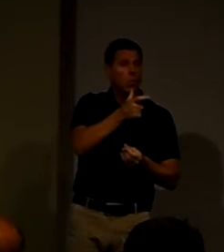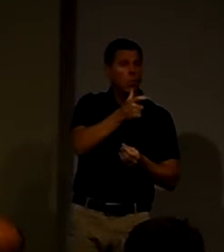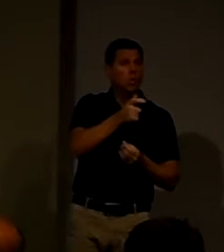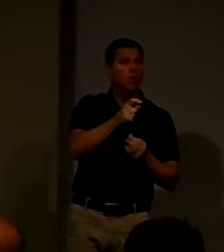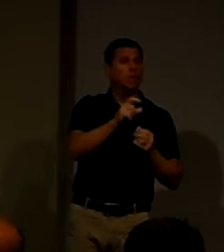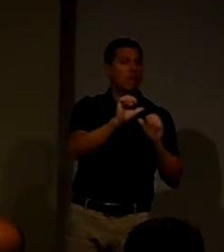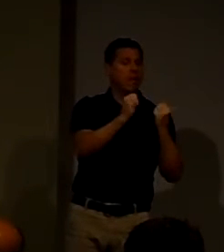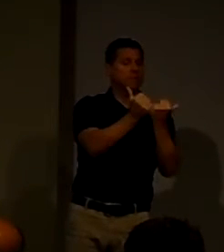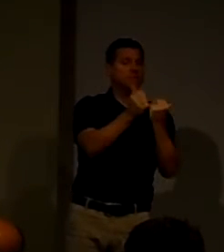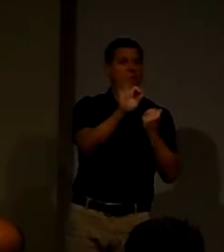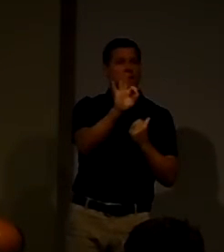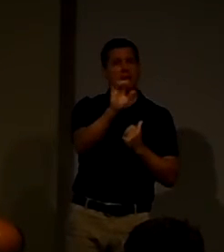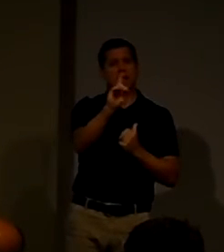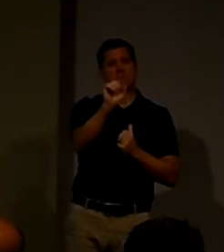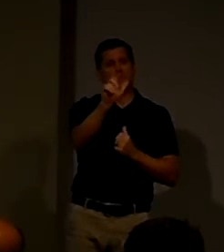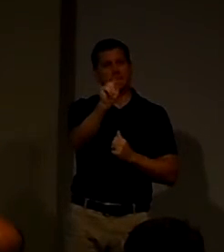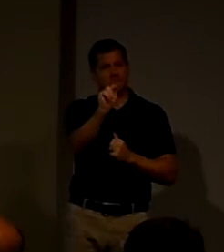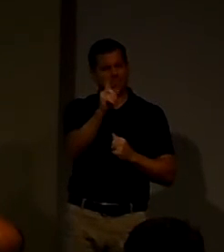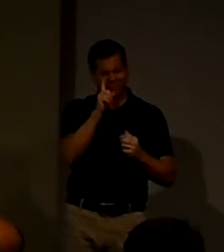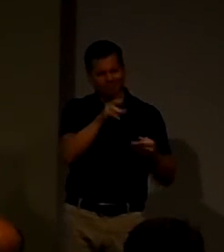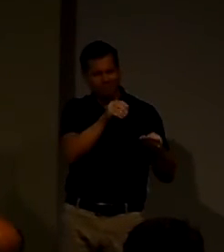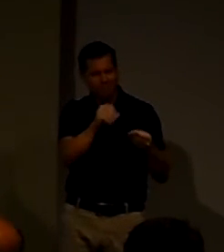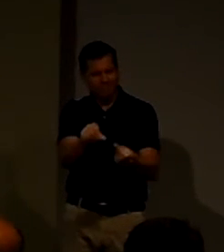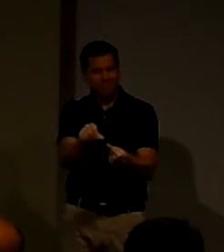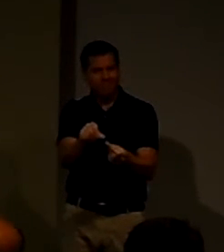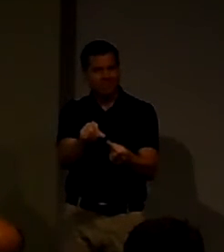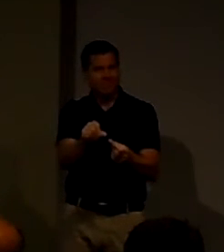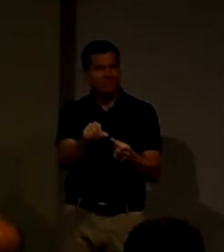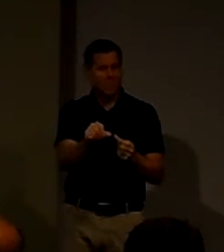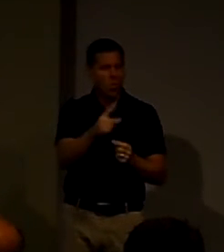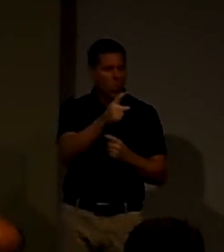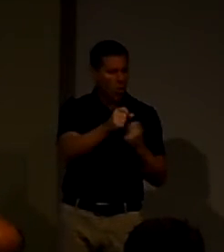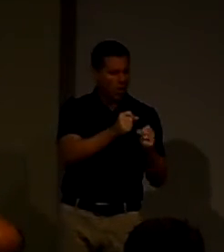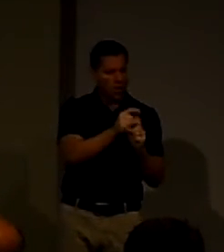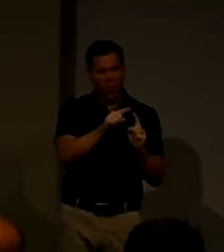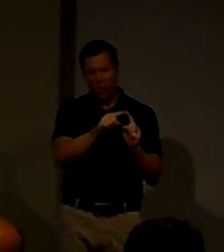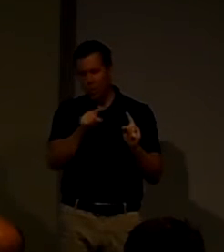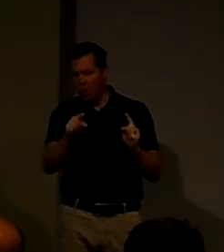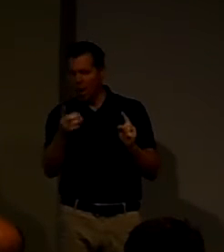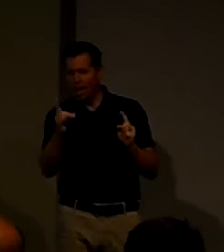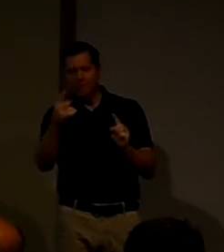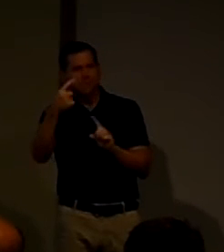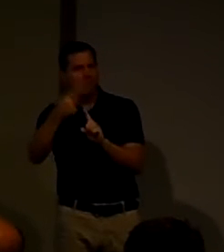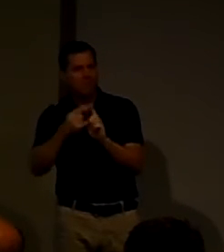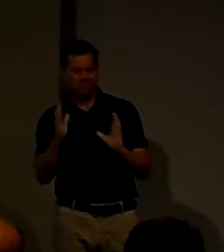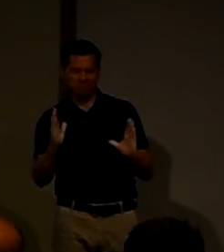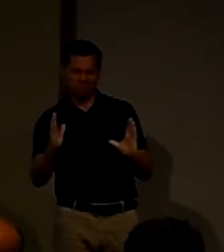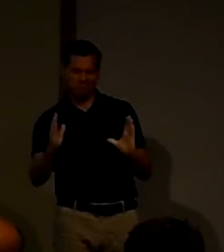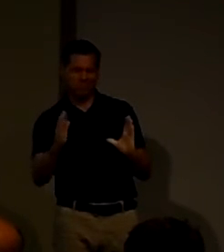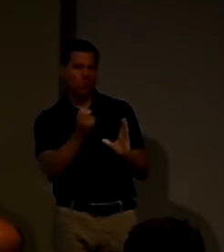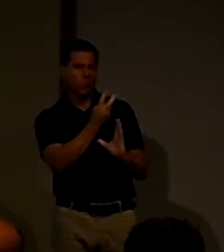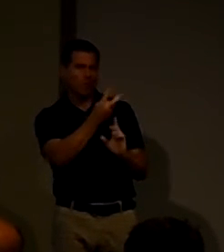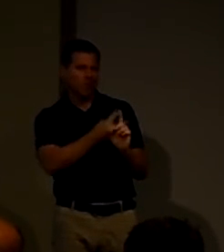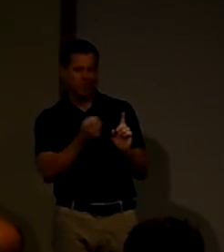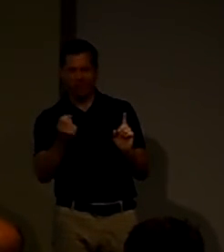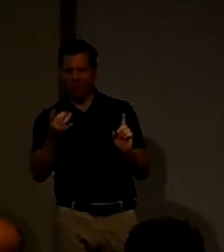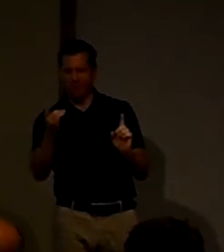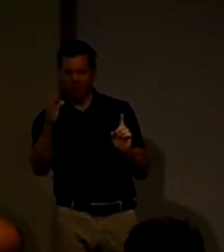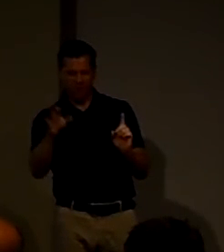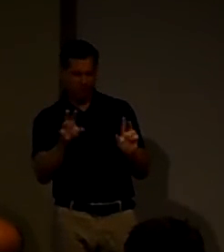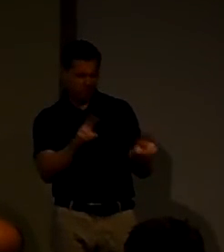Tampa, a study is going to be underway looking over the next year to 18 months about the streetcar, and can we make that into a better